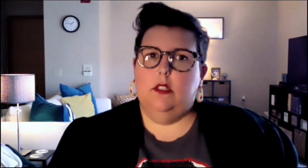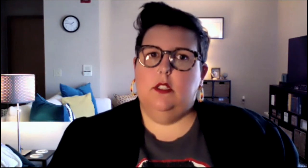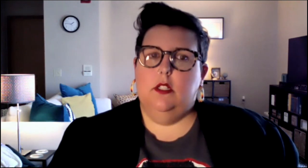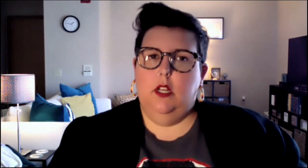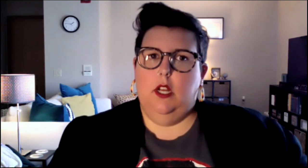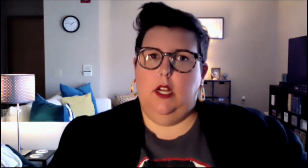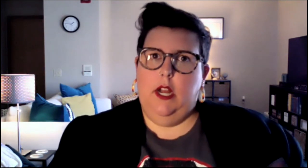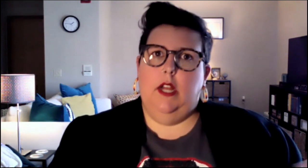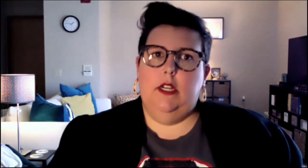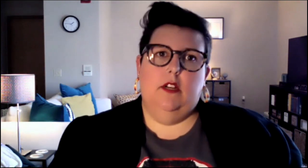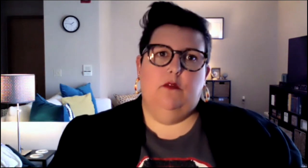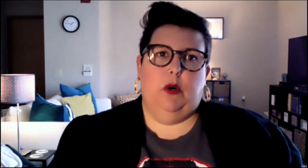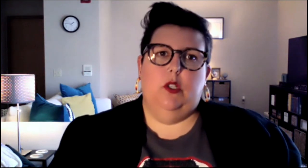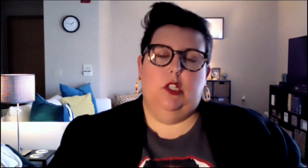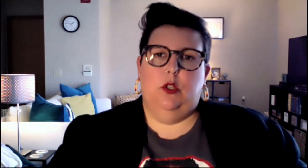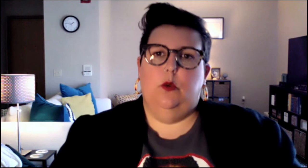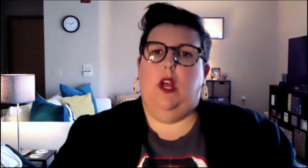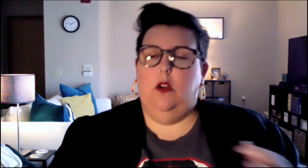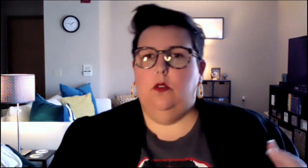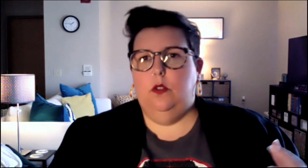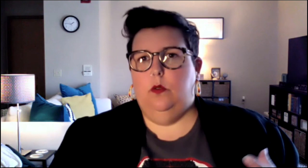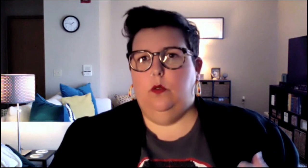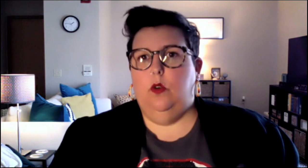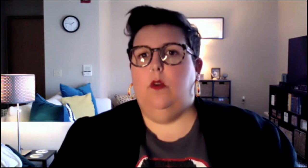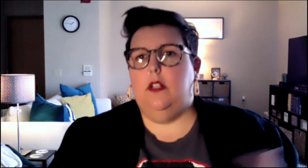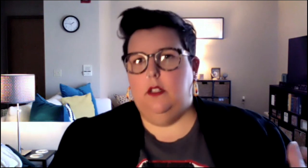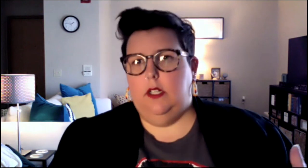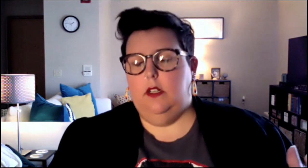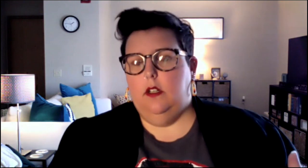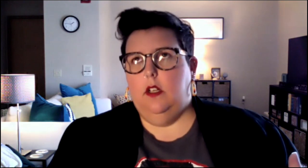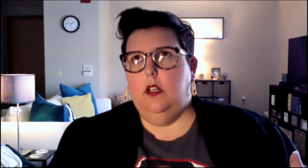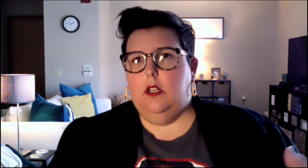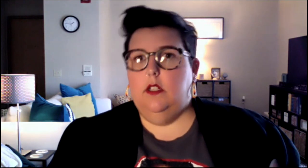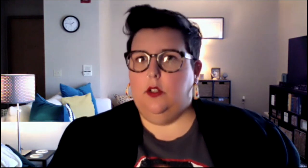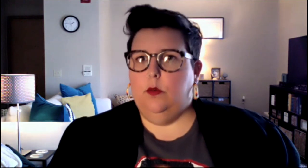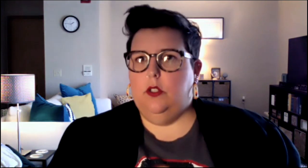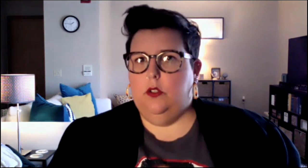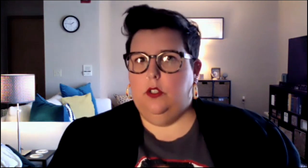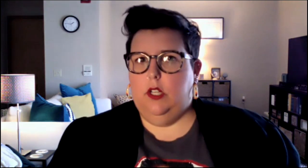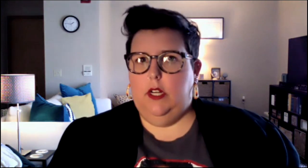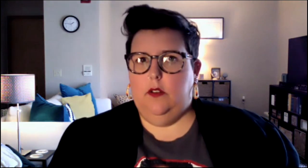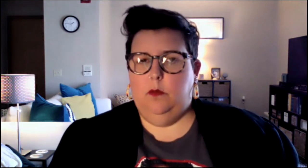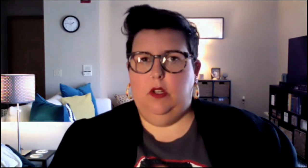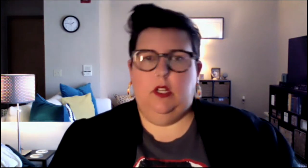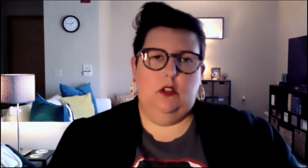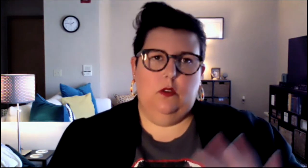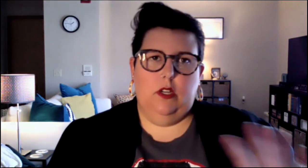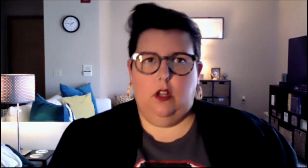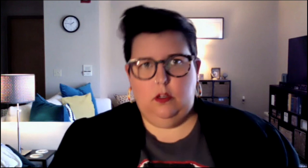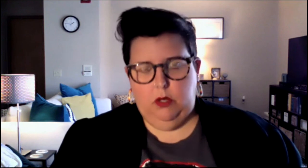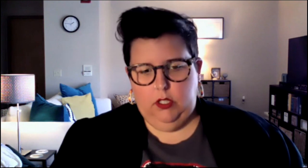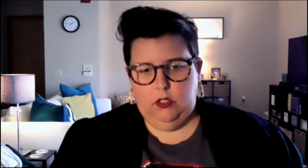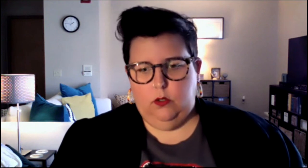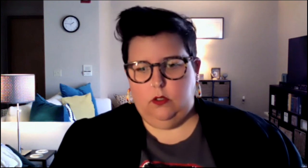walks a non-Native person through how to correctly conduct research in a Native community. You know, I